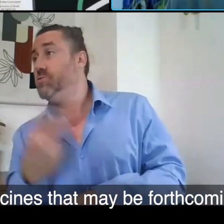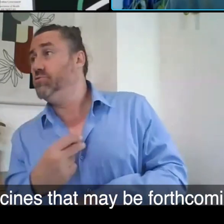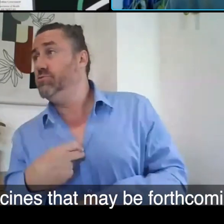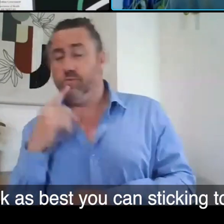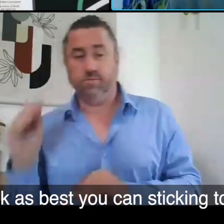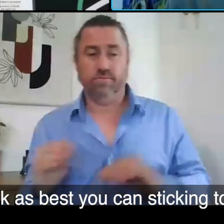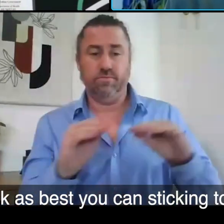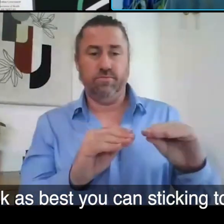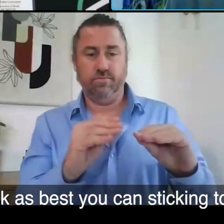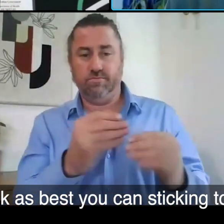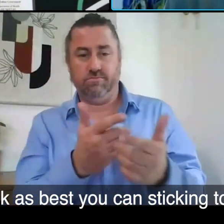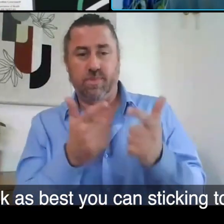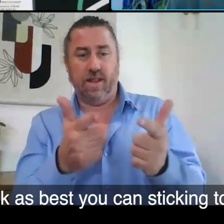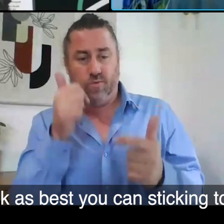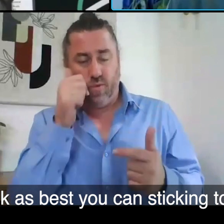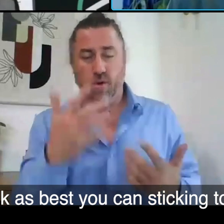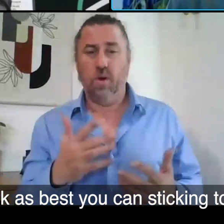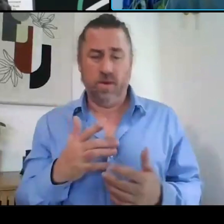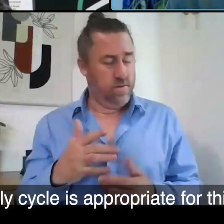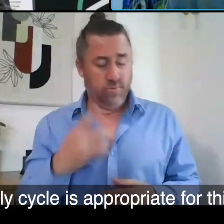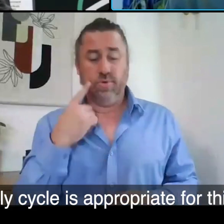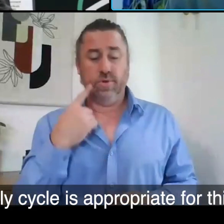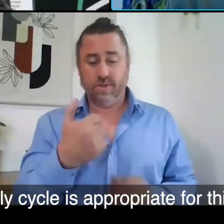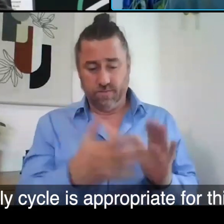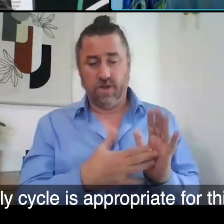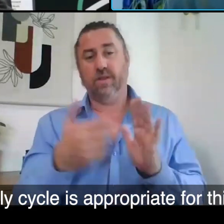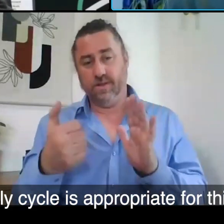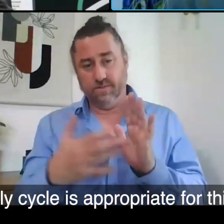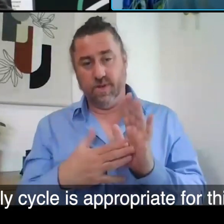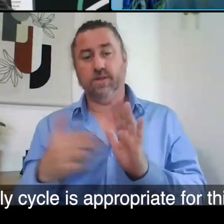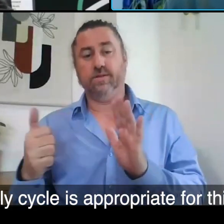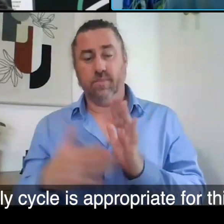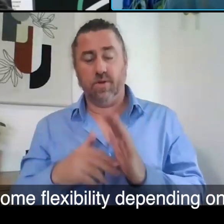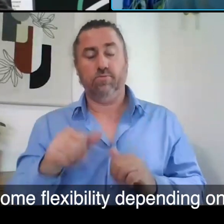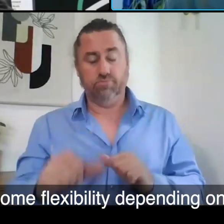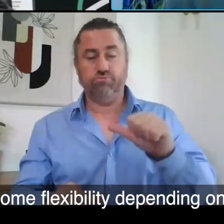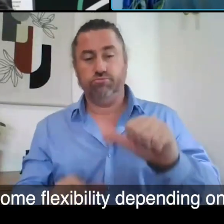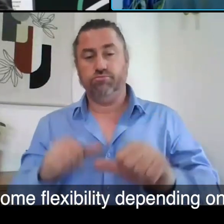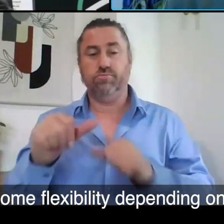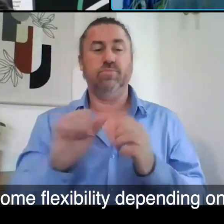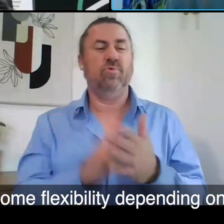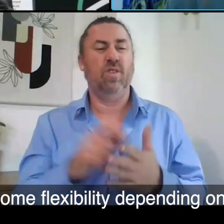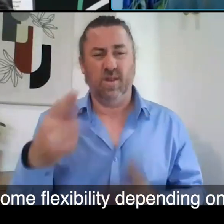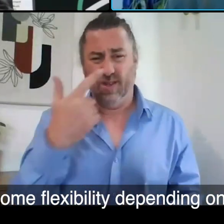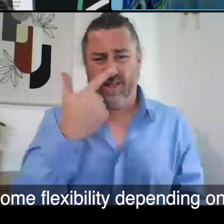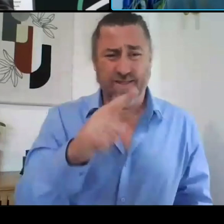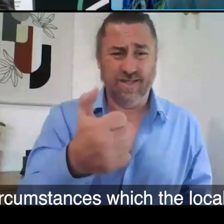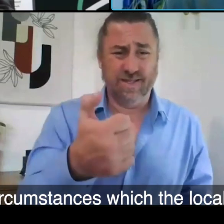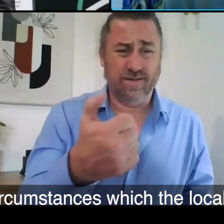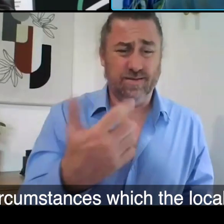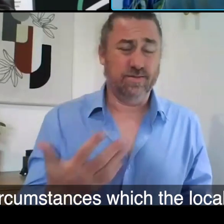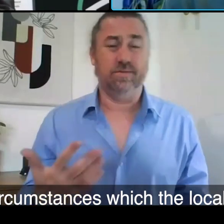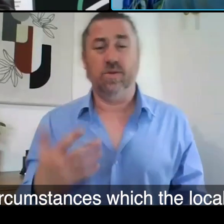be forthcoming. But I think as best you can, sticking to that 6-monthly cycle is appropriate for this age, with some flexibility, depending on